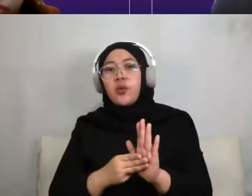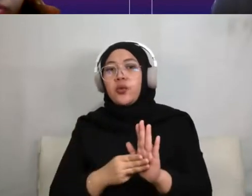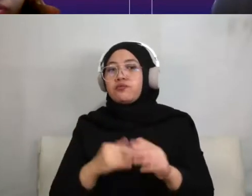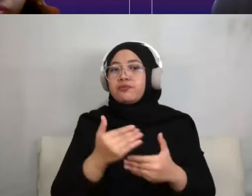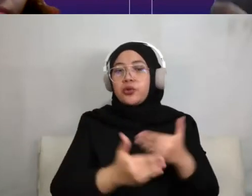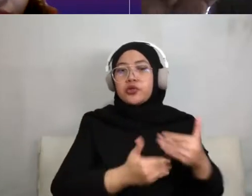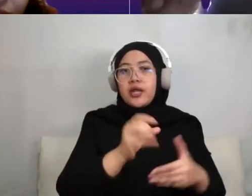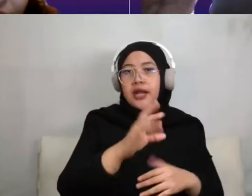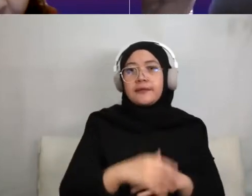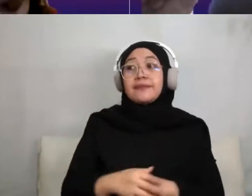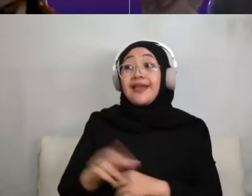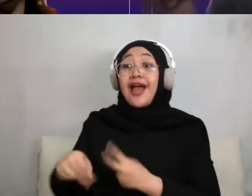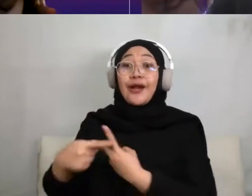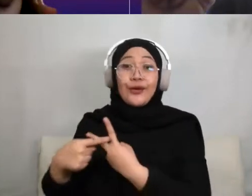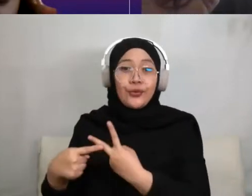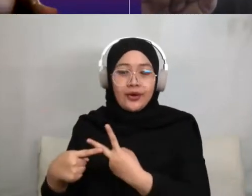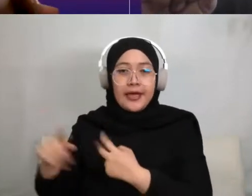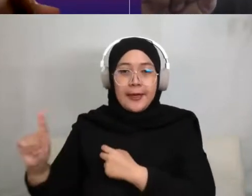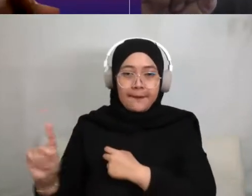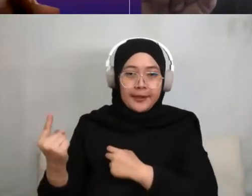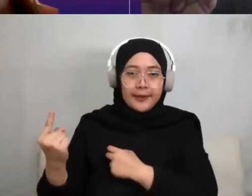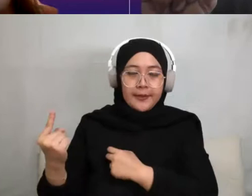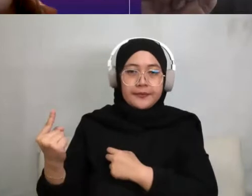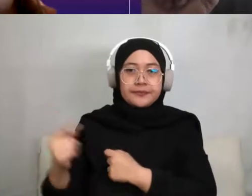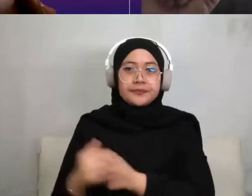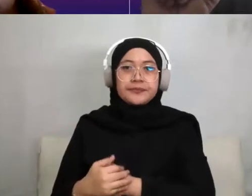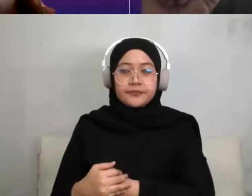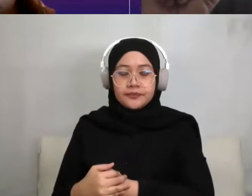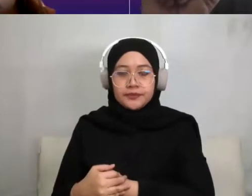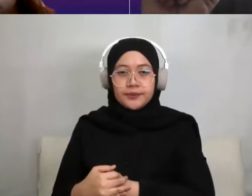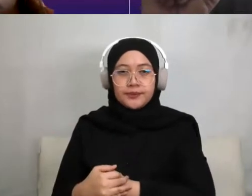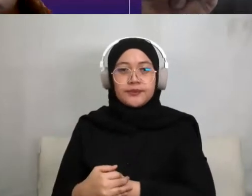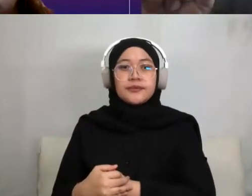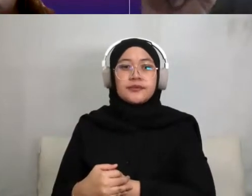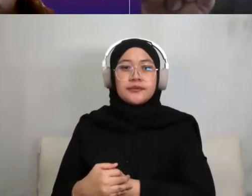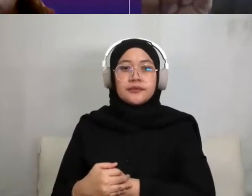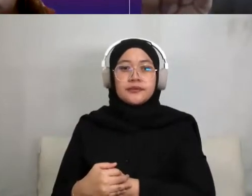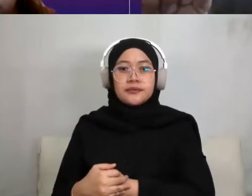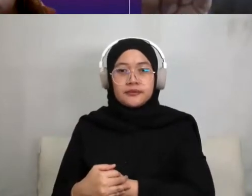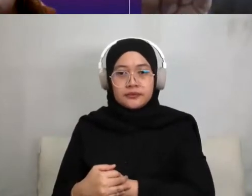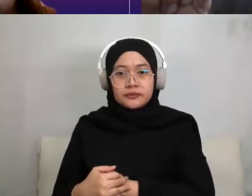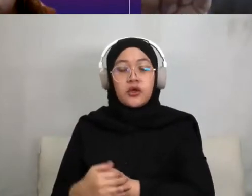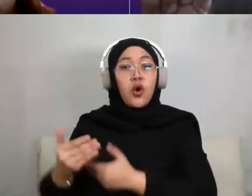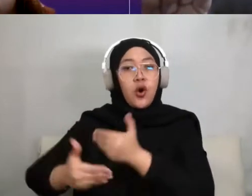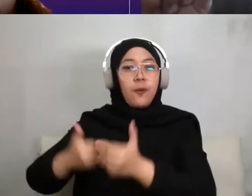Cruise scheduling will be like this. Public transport operations will be available in any city.